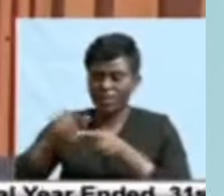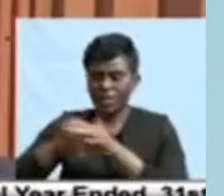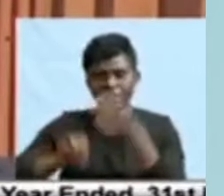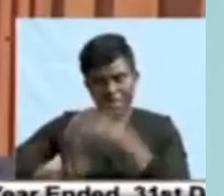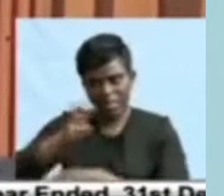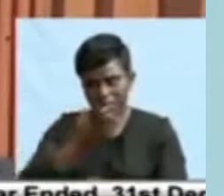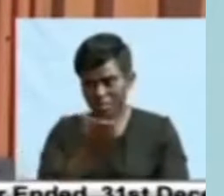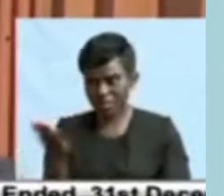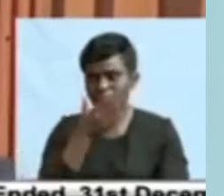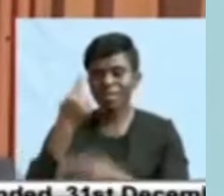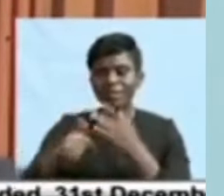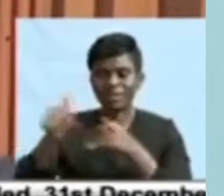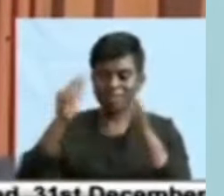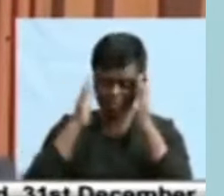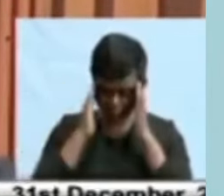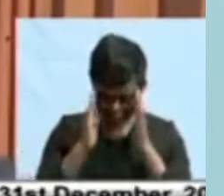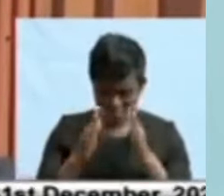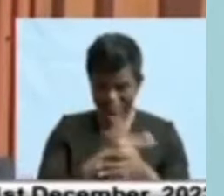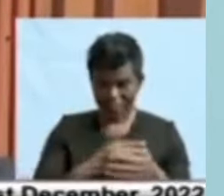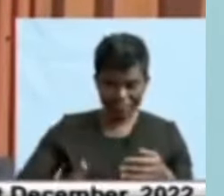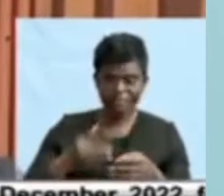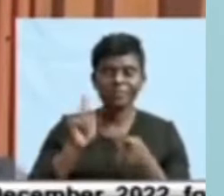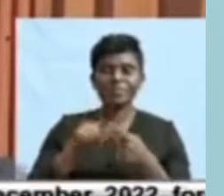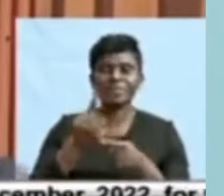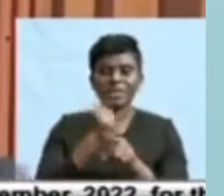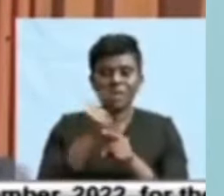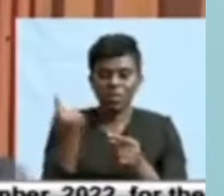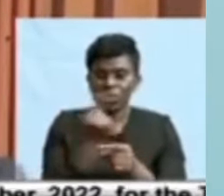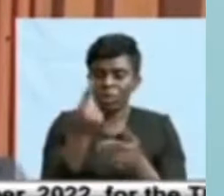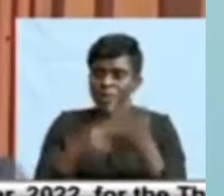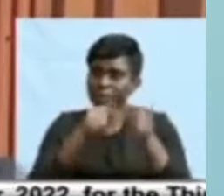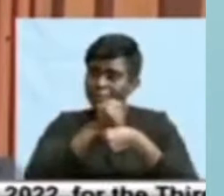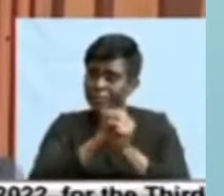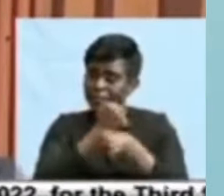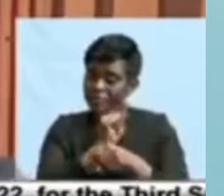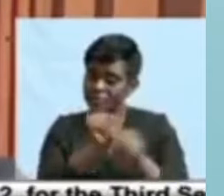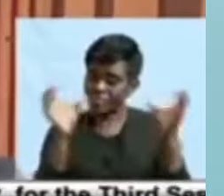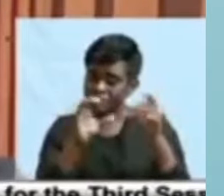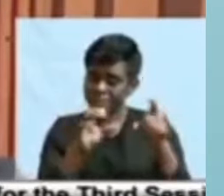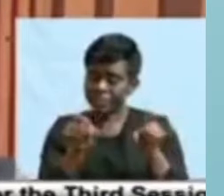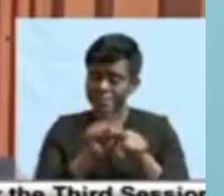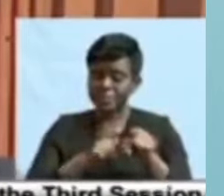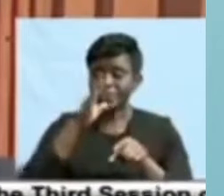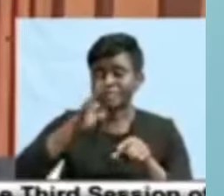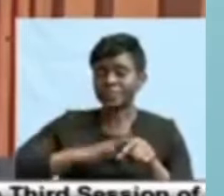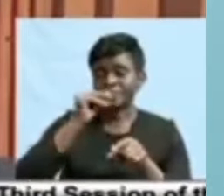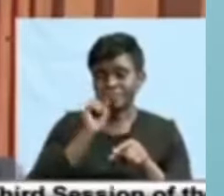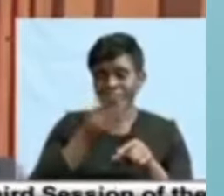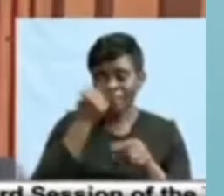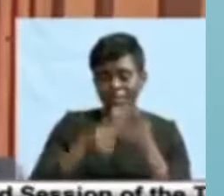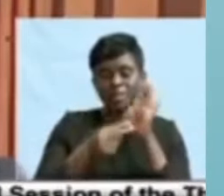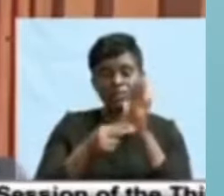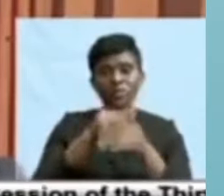executive should pay particular attention to. Just the composition of this committee, Madam Speaker,